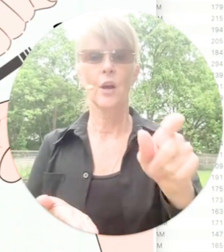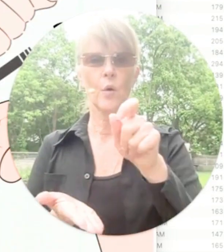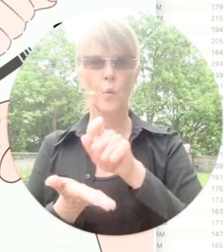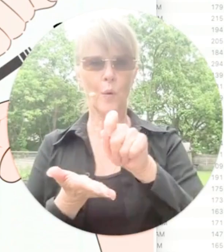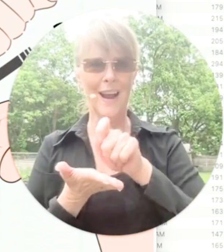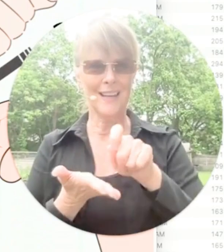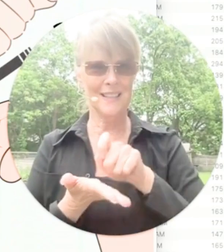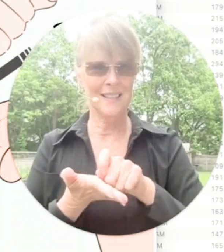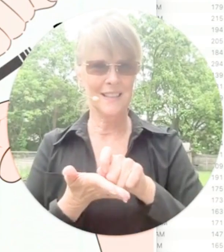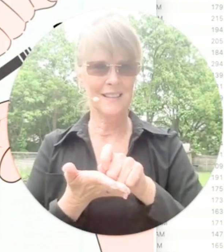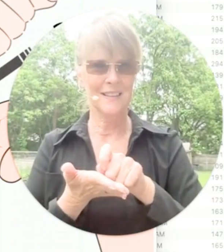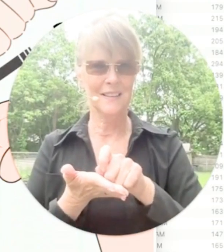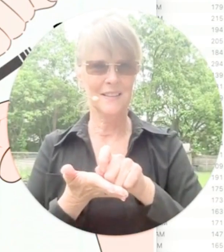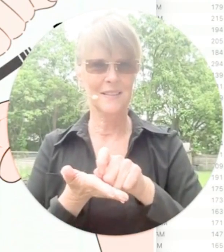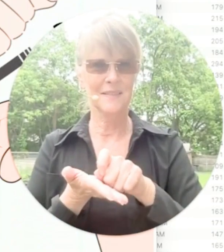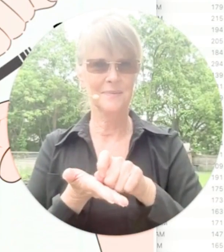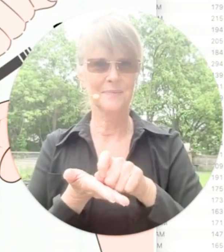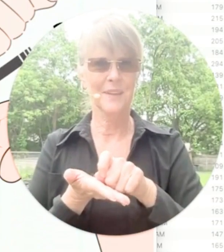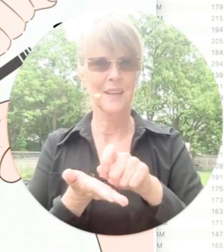Right.